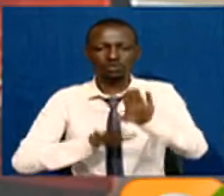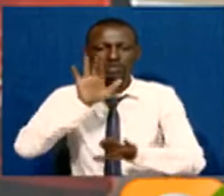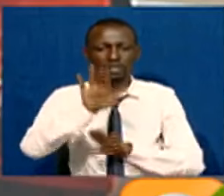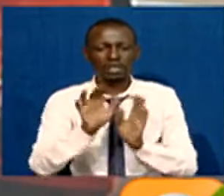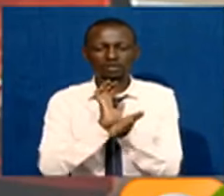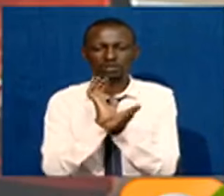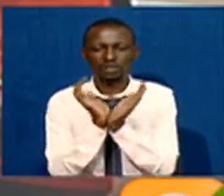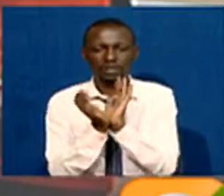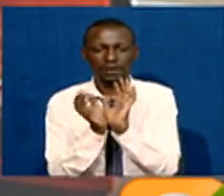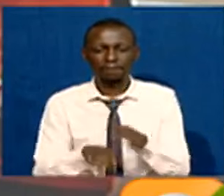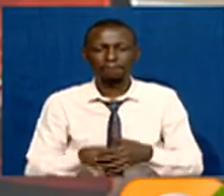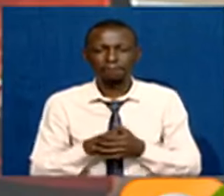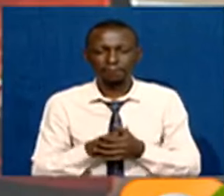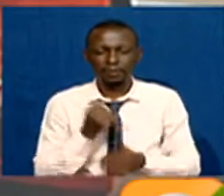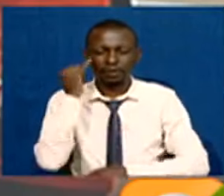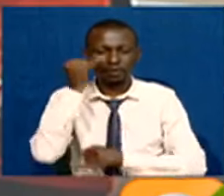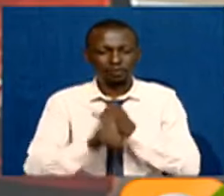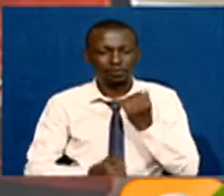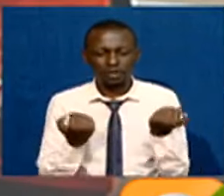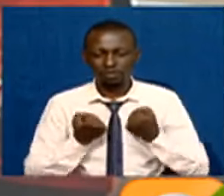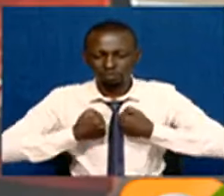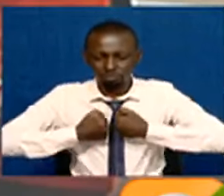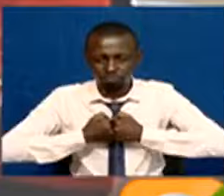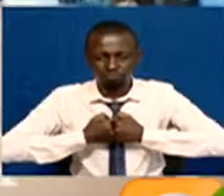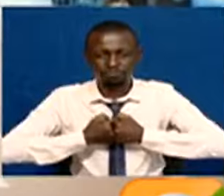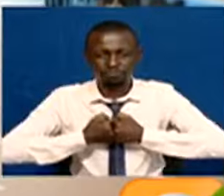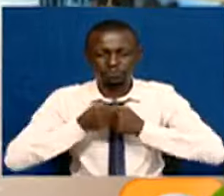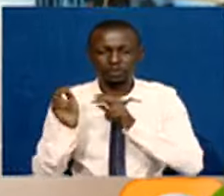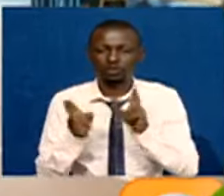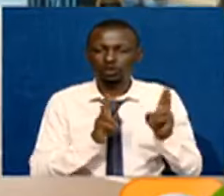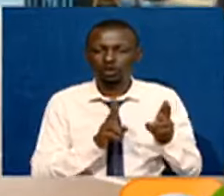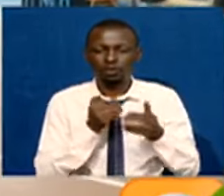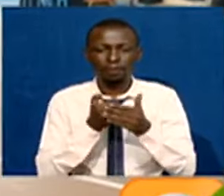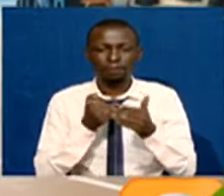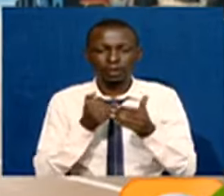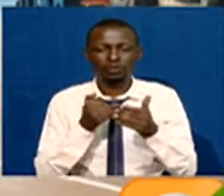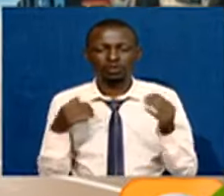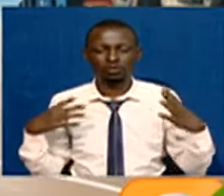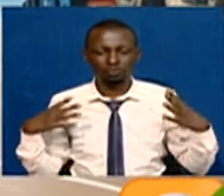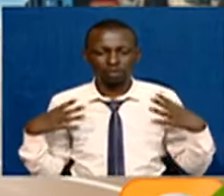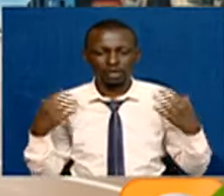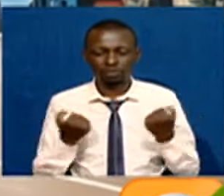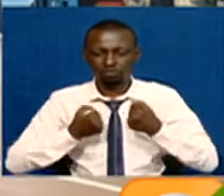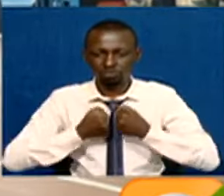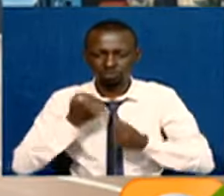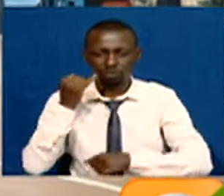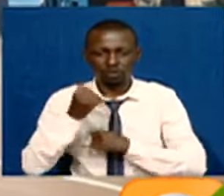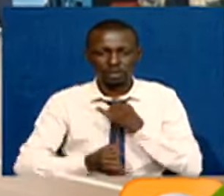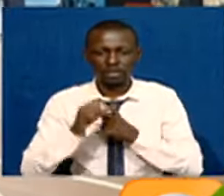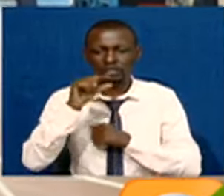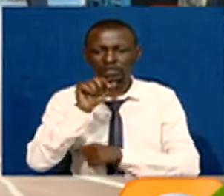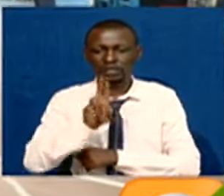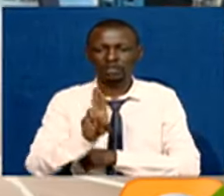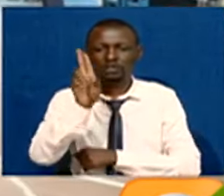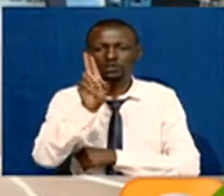Stadium Gymnasium. These were the final round of matches in the regular season before the teams go for the playoffs. GSU finished top